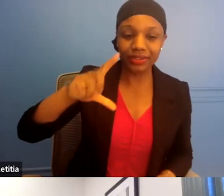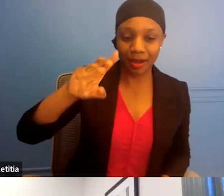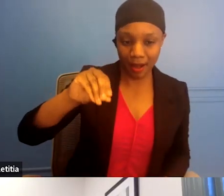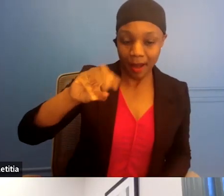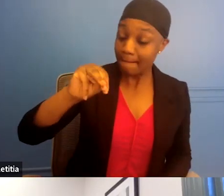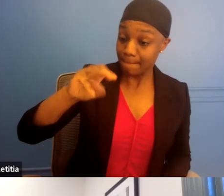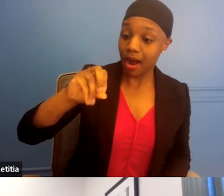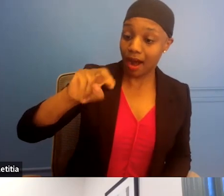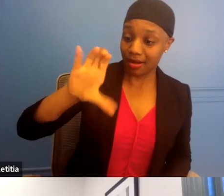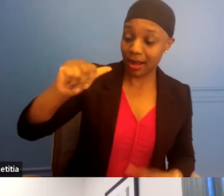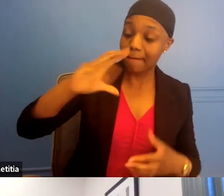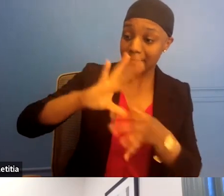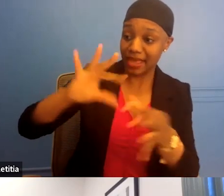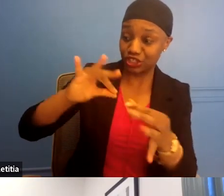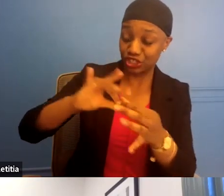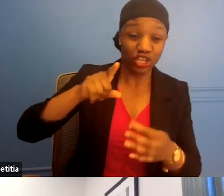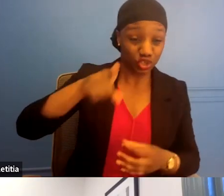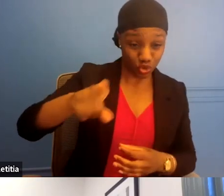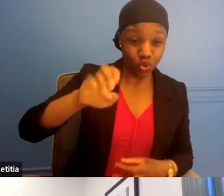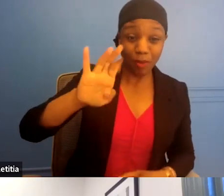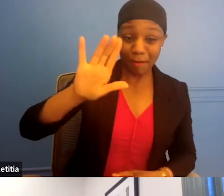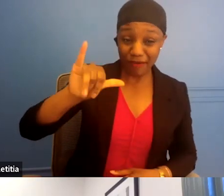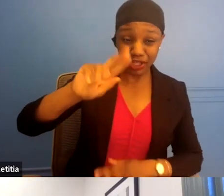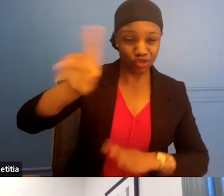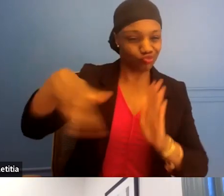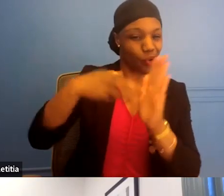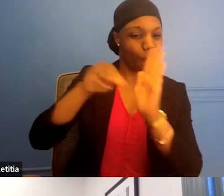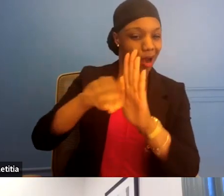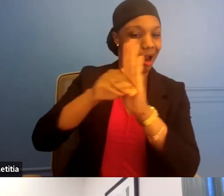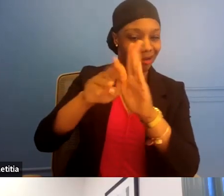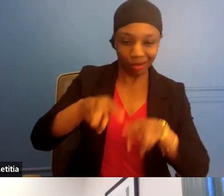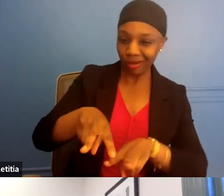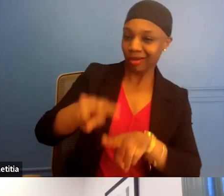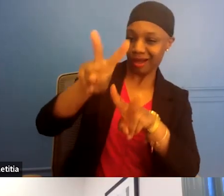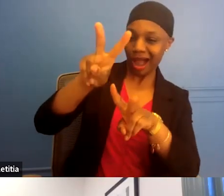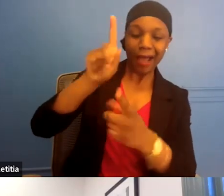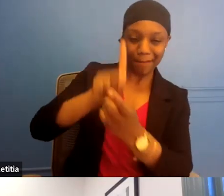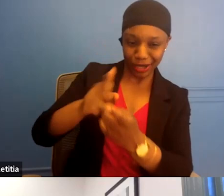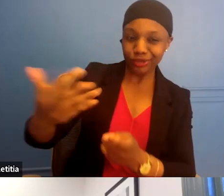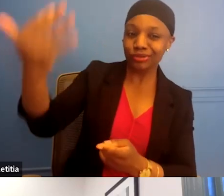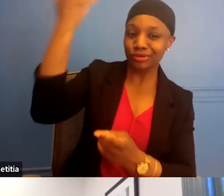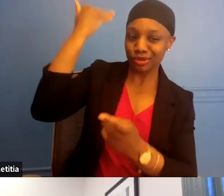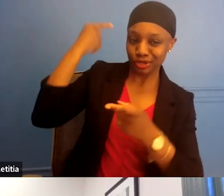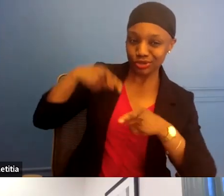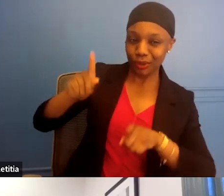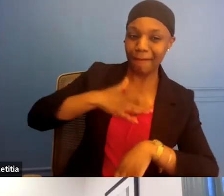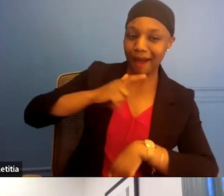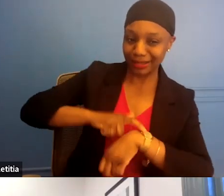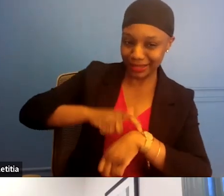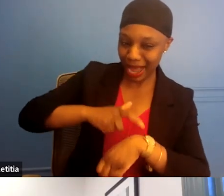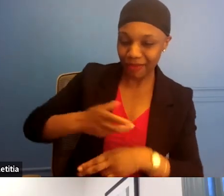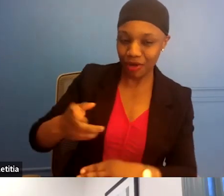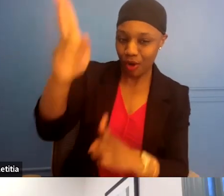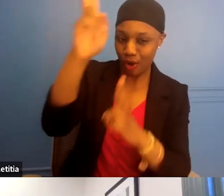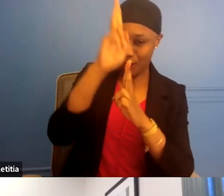with you today. You've been one of my role models. I think we crossed paths during my time at Mount Holyoke. And Monica, in listening to